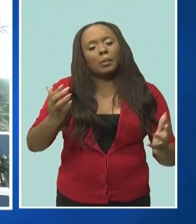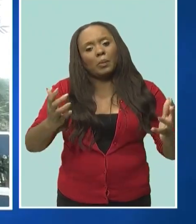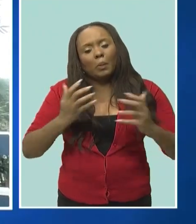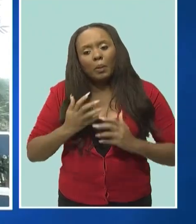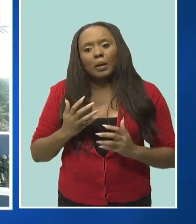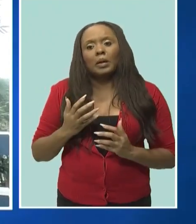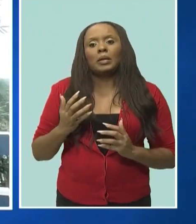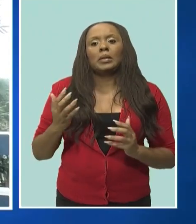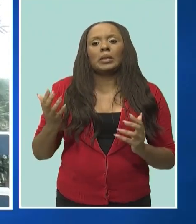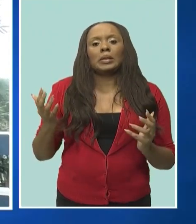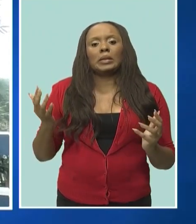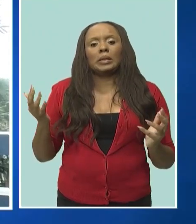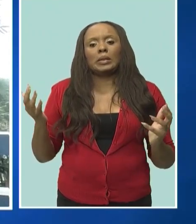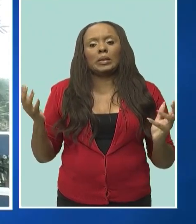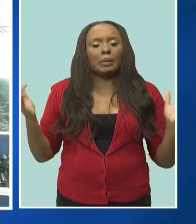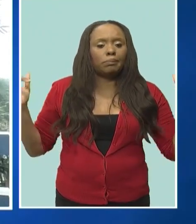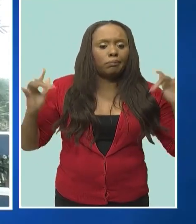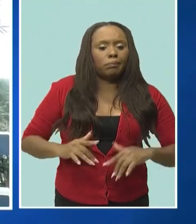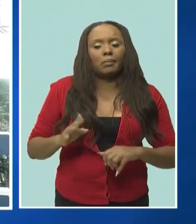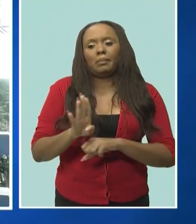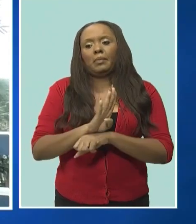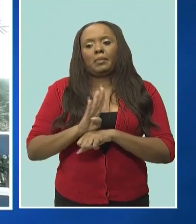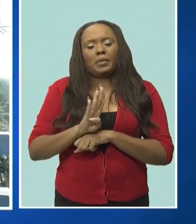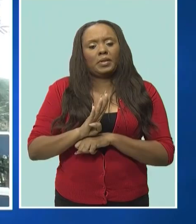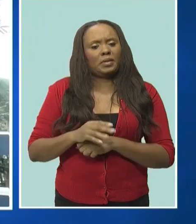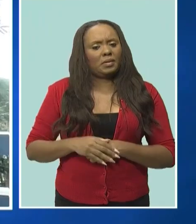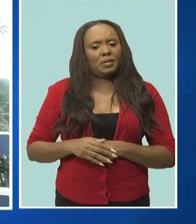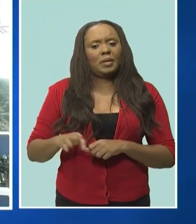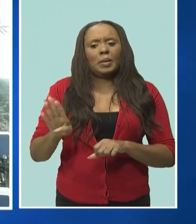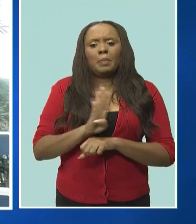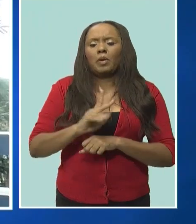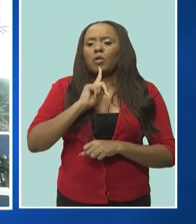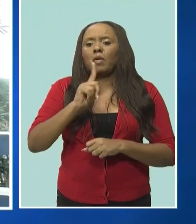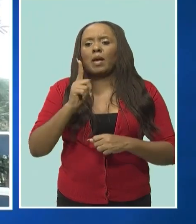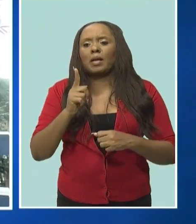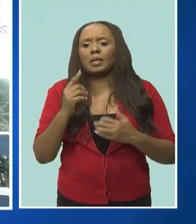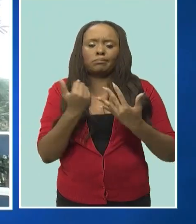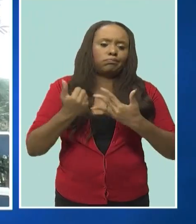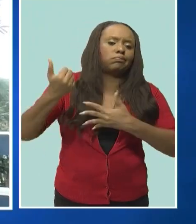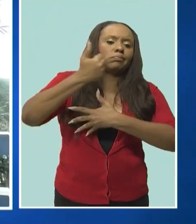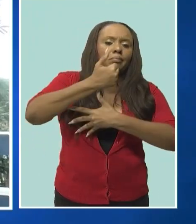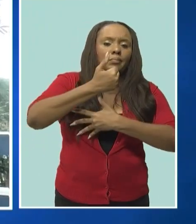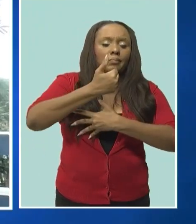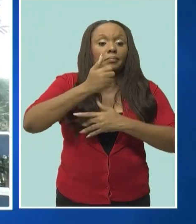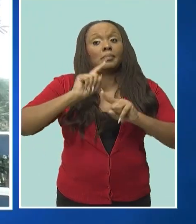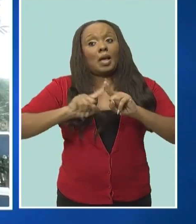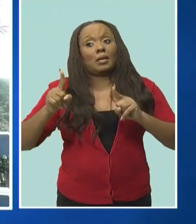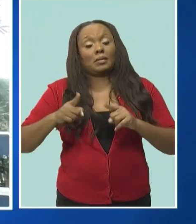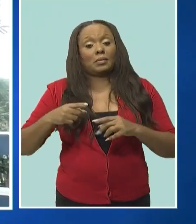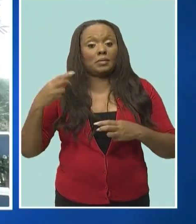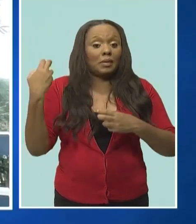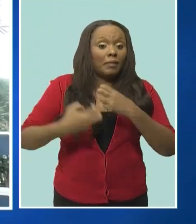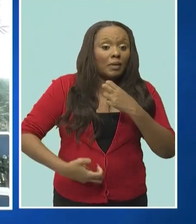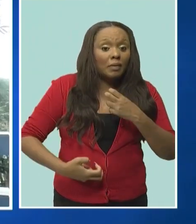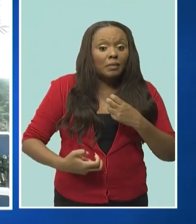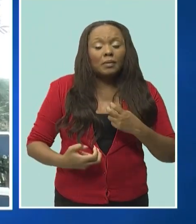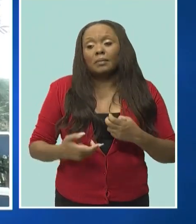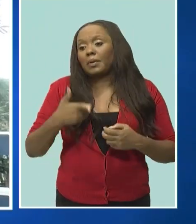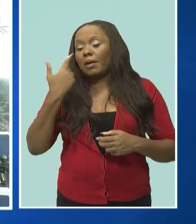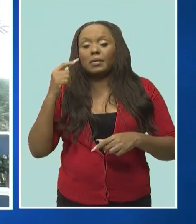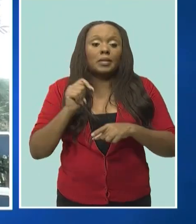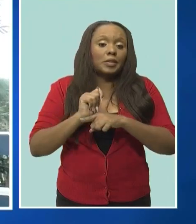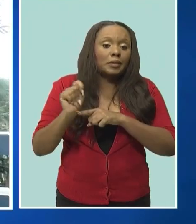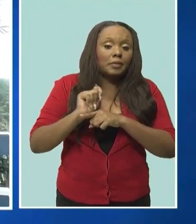ranks very highly with their customer base, but yet, it is obviously very difficult because they're retraining their